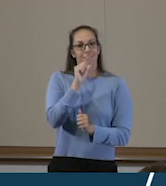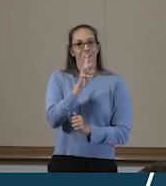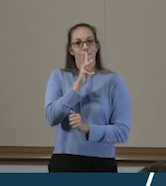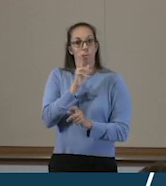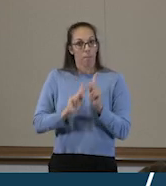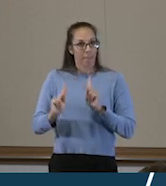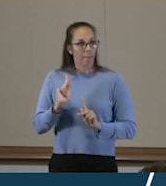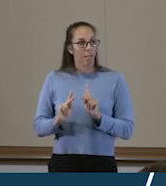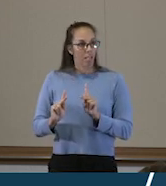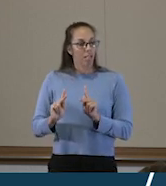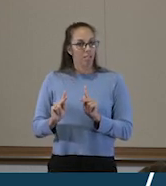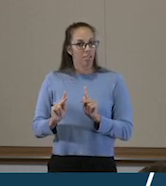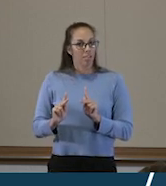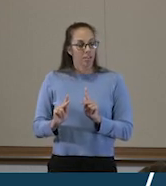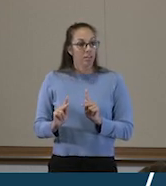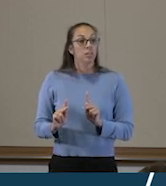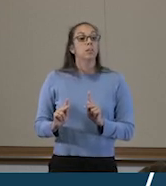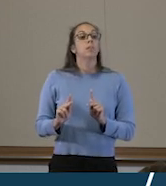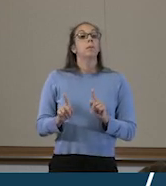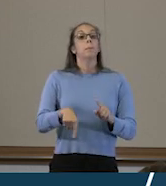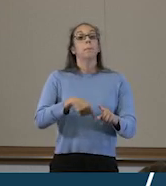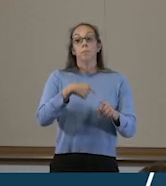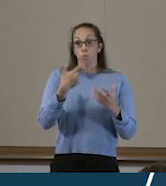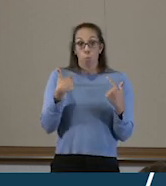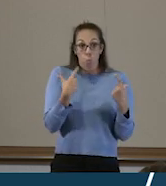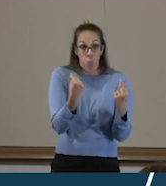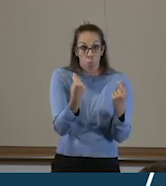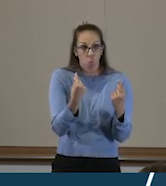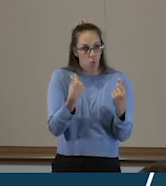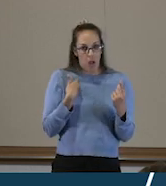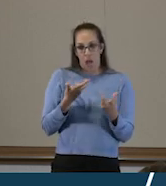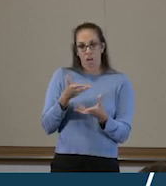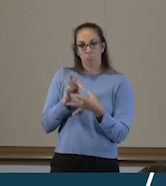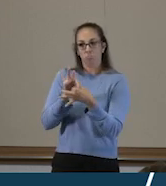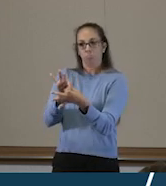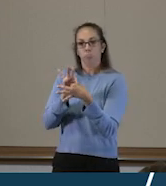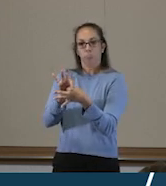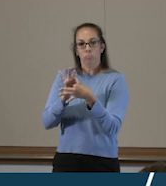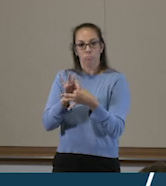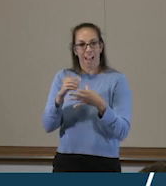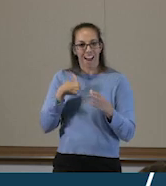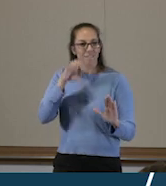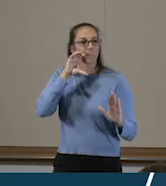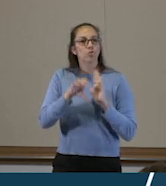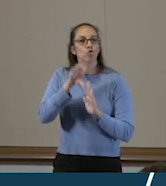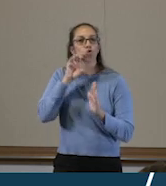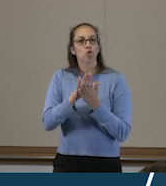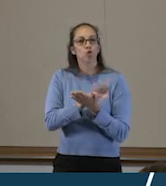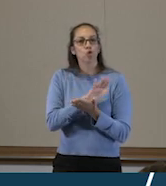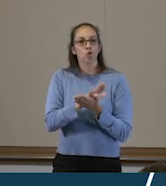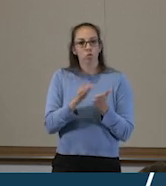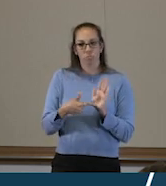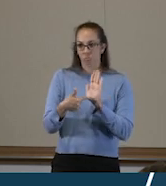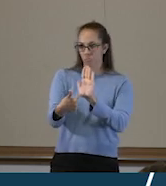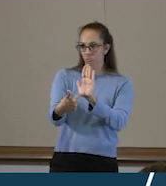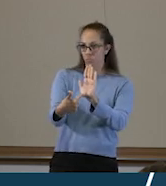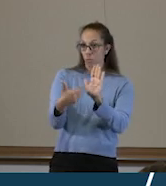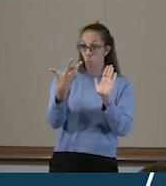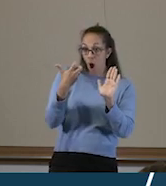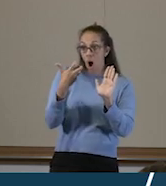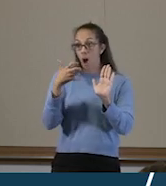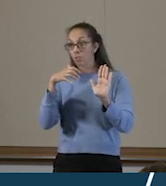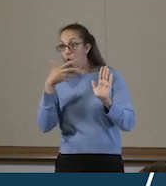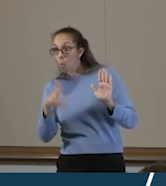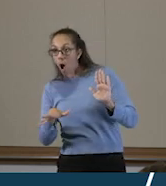have pictures on them so that the individual can make their own decisions. Every SDM agreement, and we'll talk about this in a